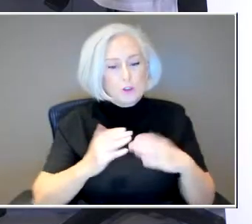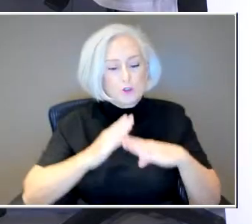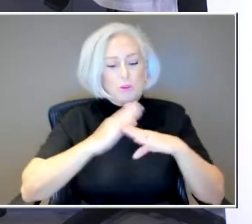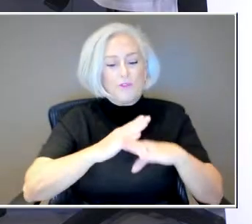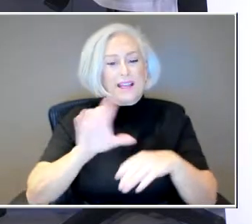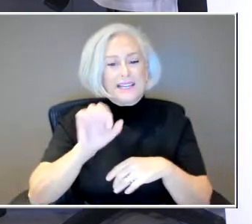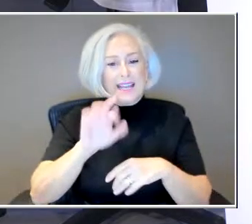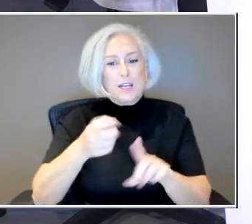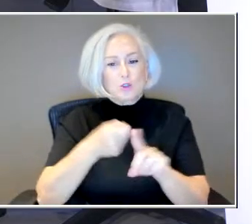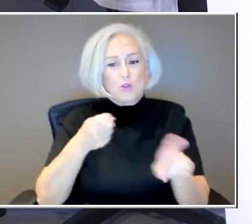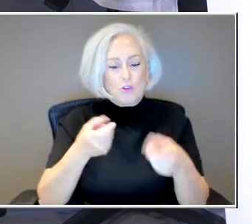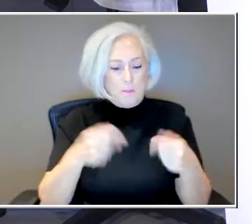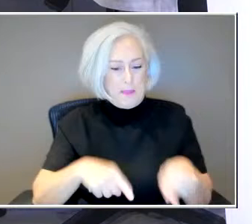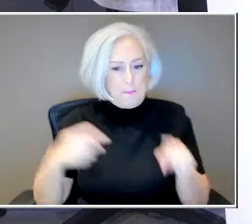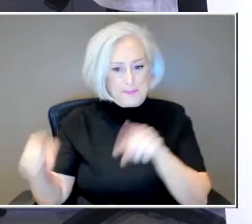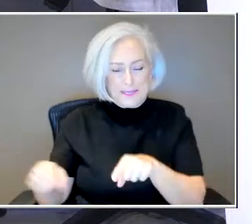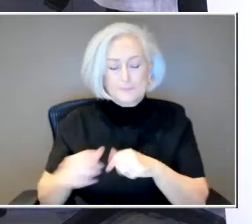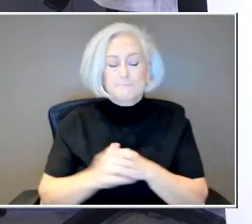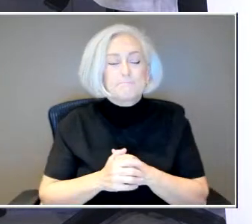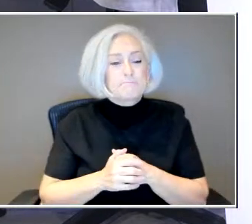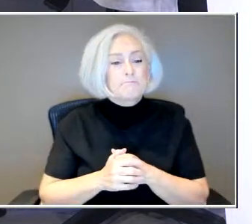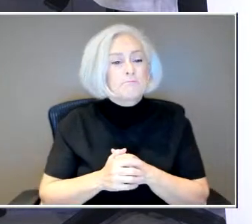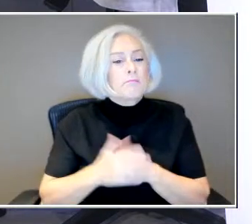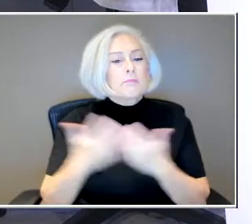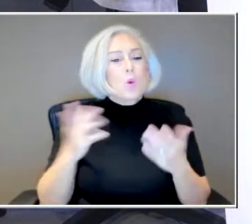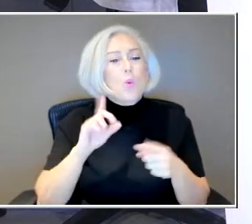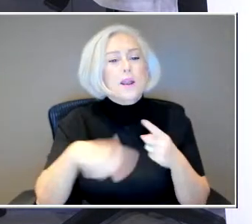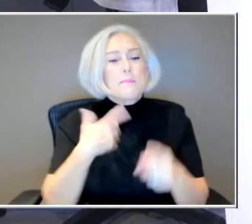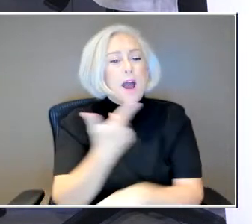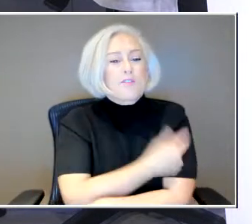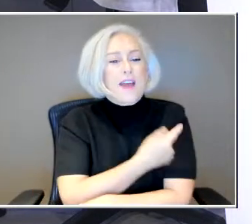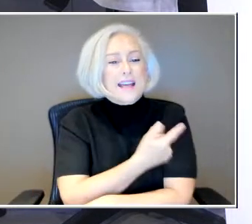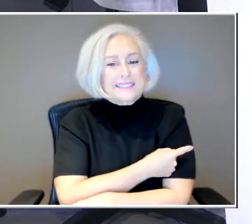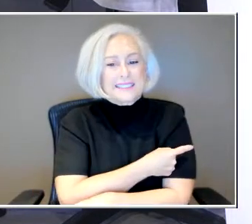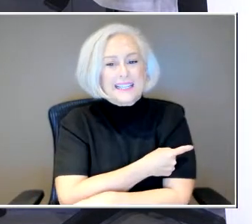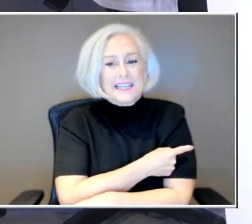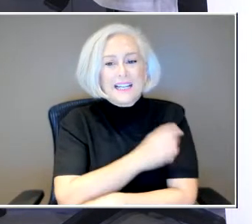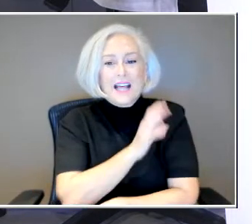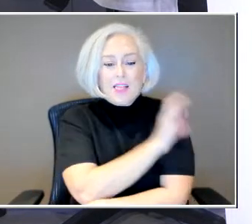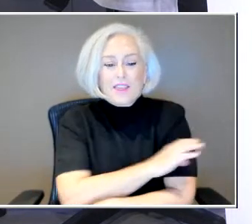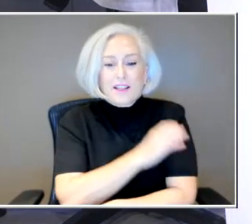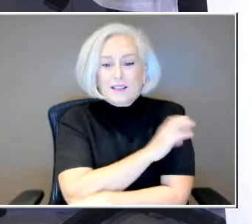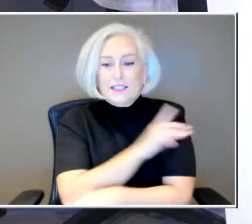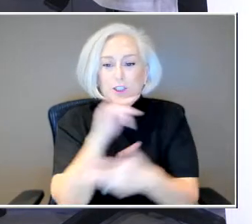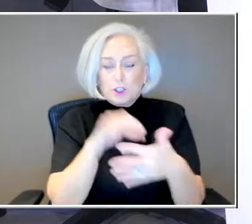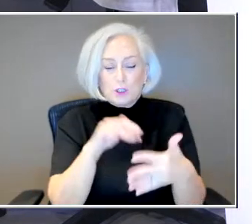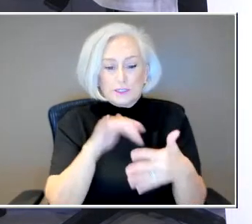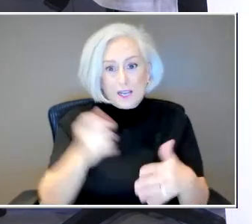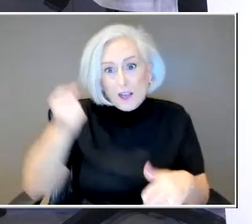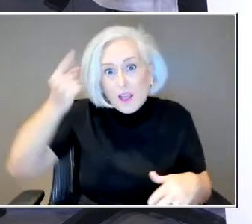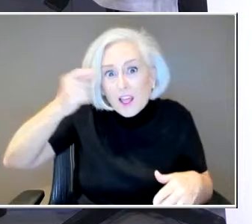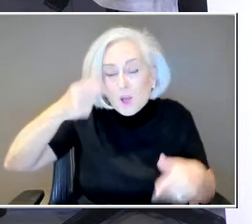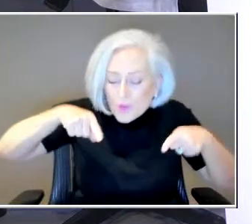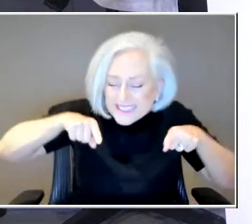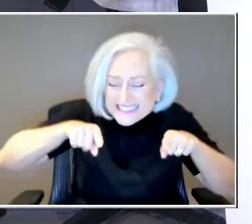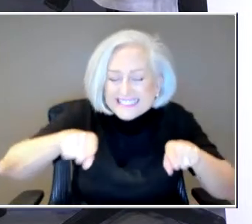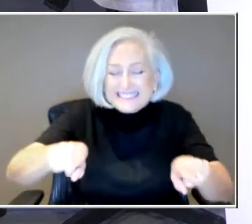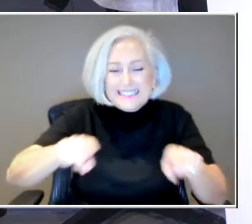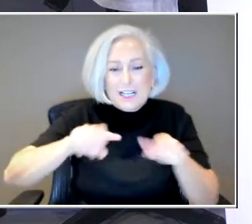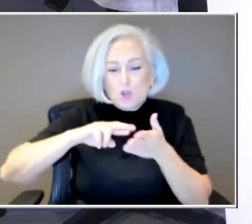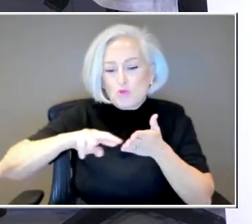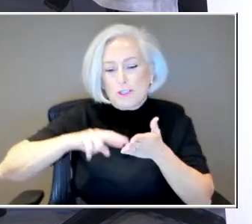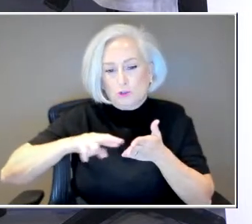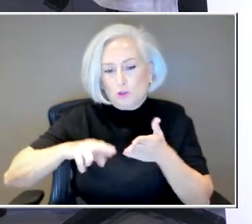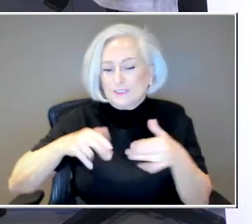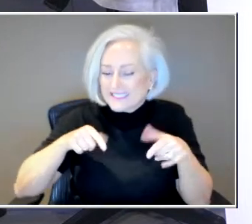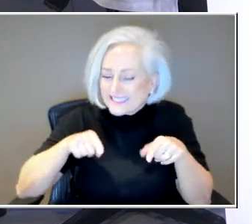clinical trial involving the vaccine. And just to clarify to the audience, this is still being researched. Correct. But what are you